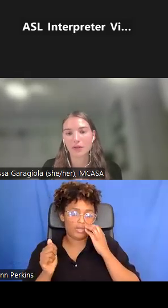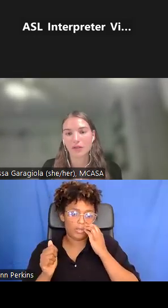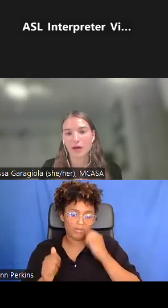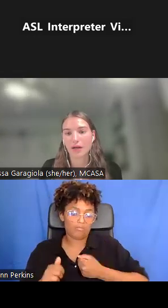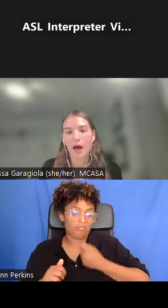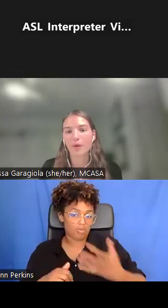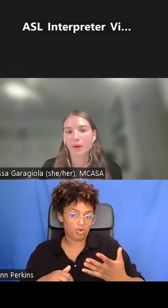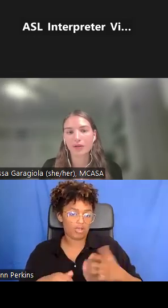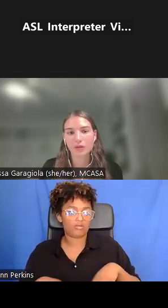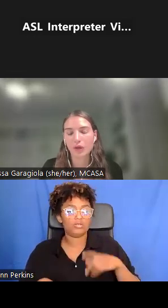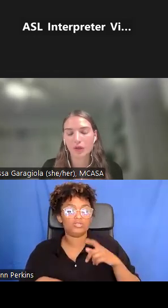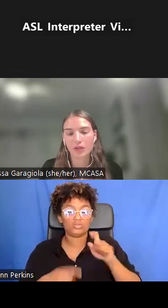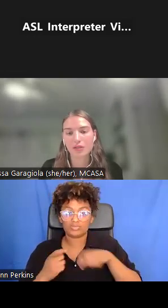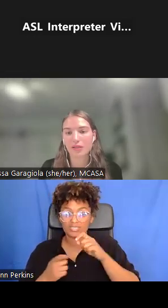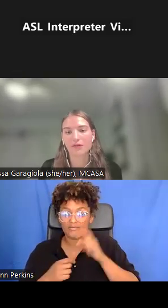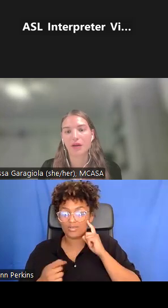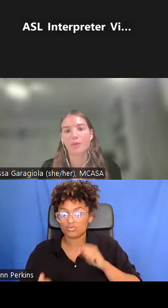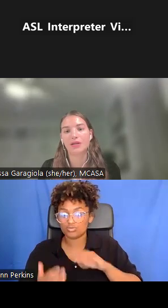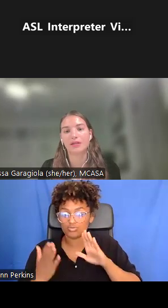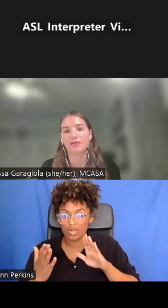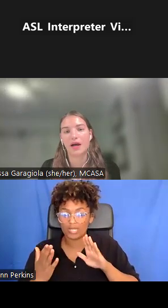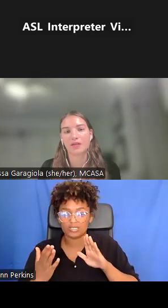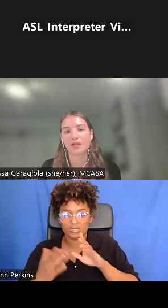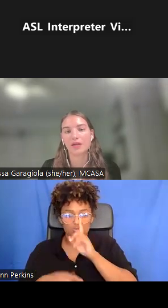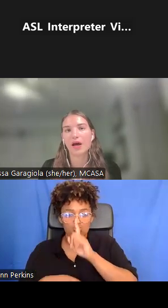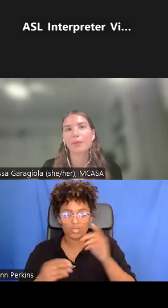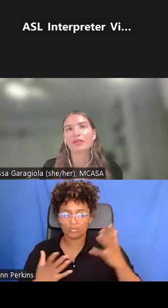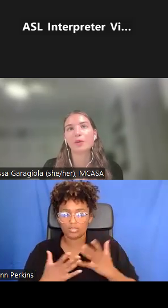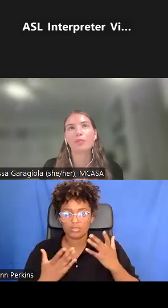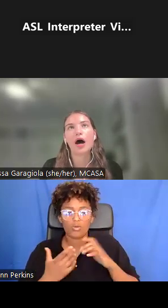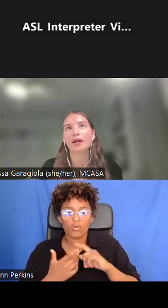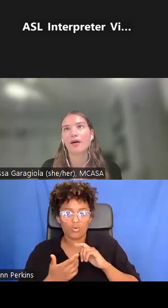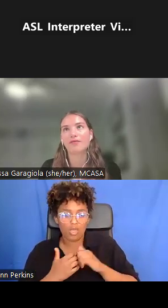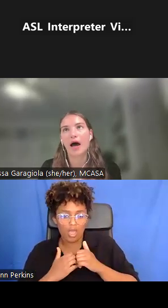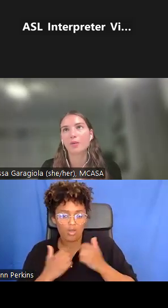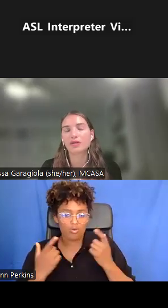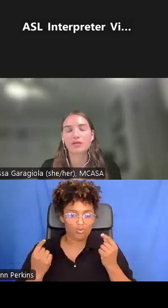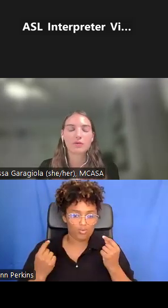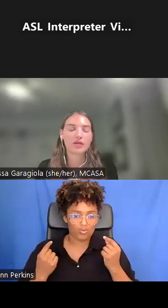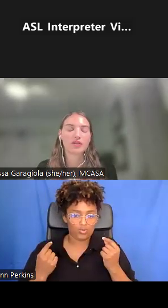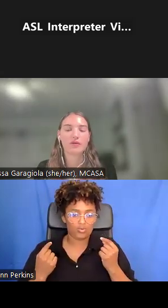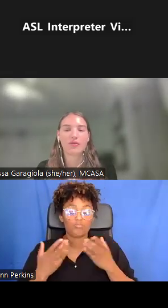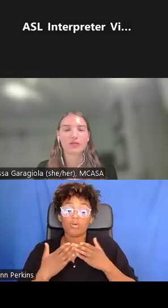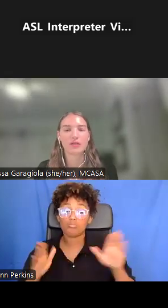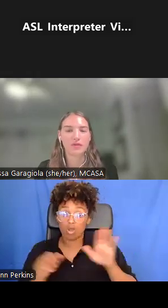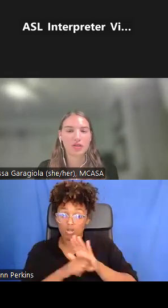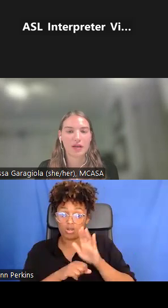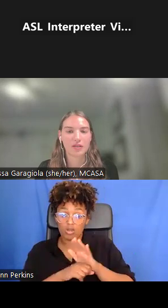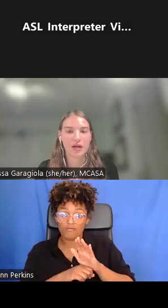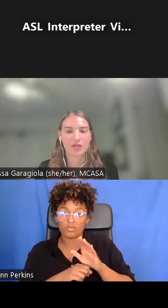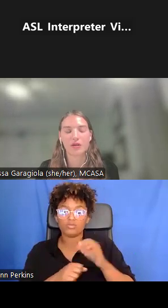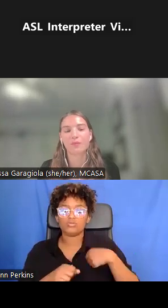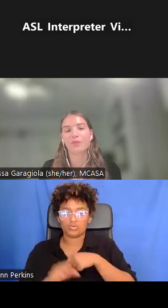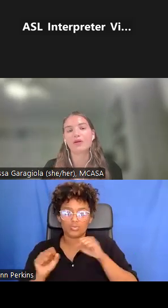what we're focusing on, how we're going to increase self-care protective factors, but still broad enough that we can do a bunch of different things to reach